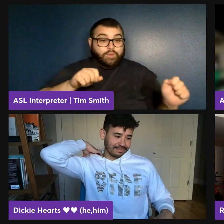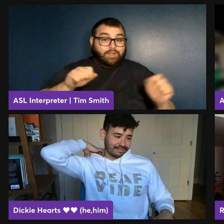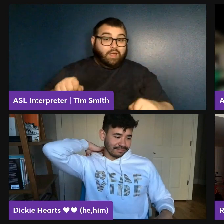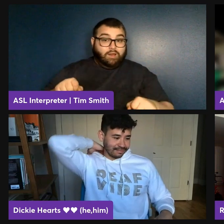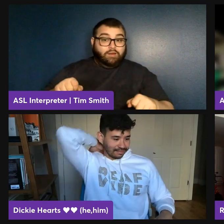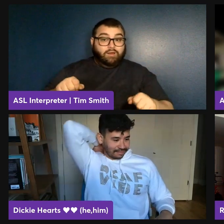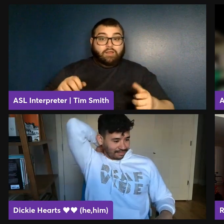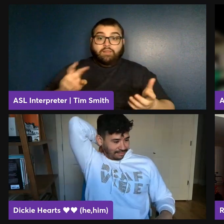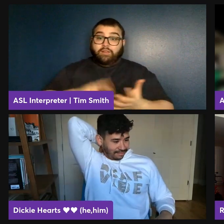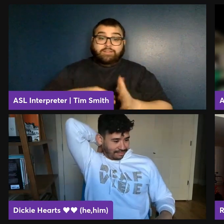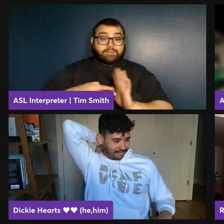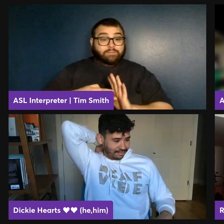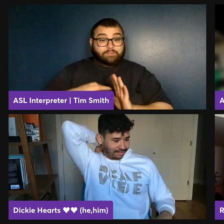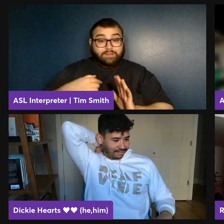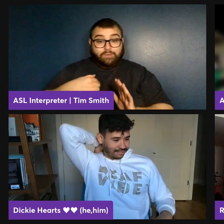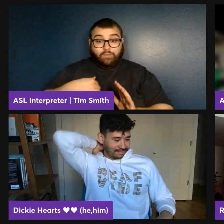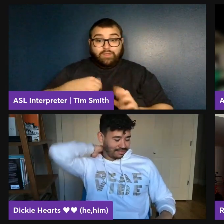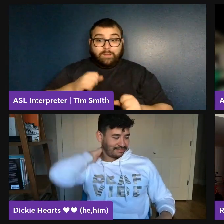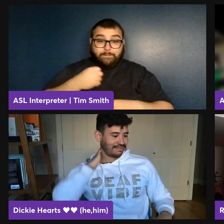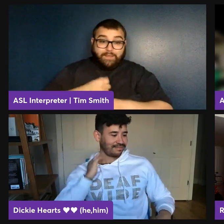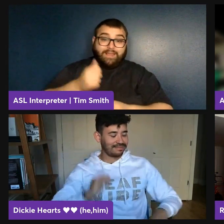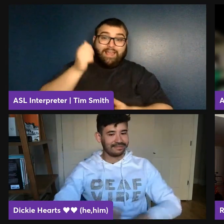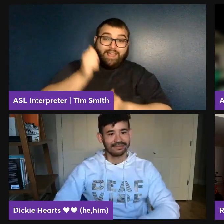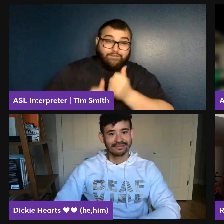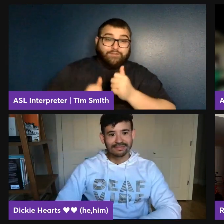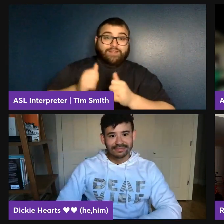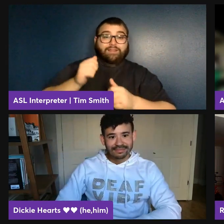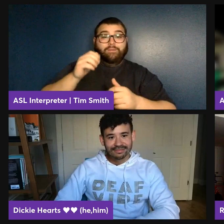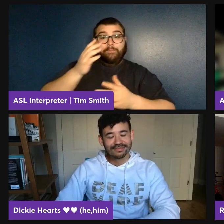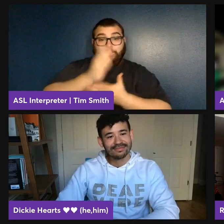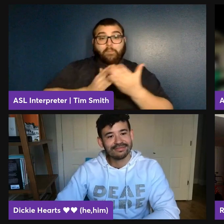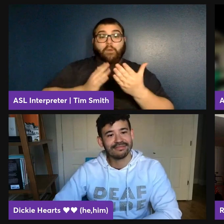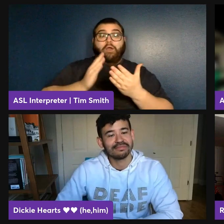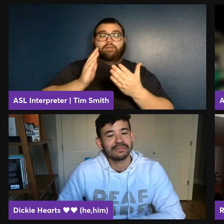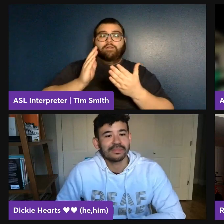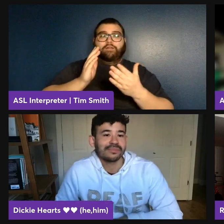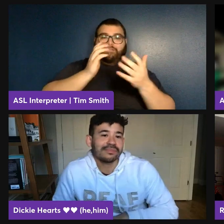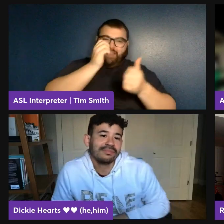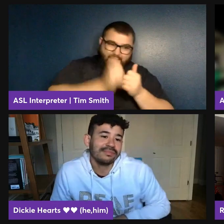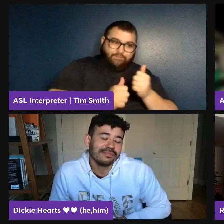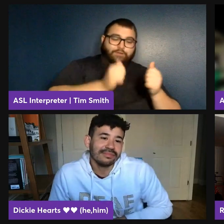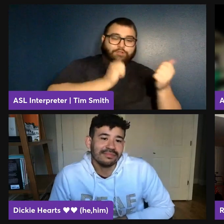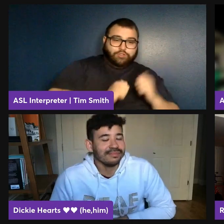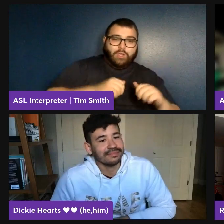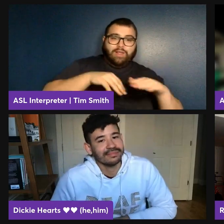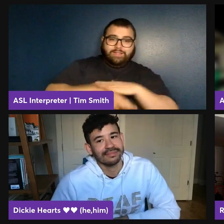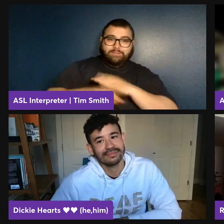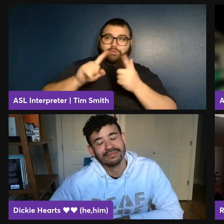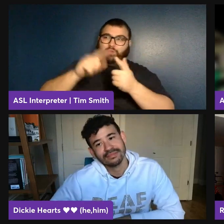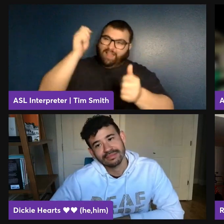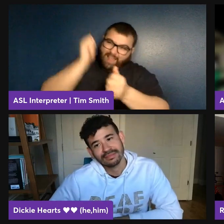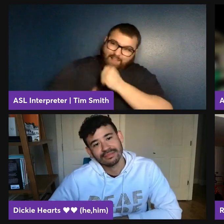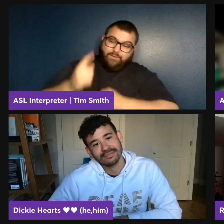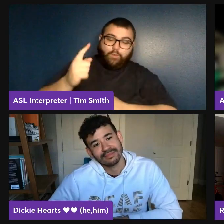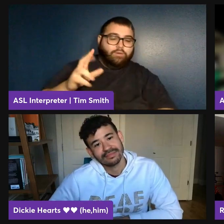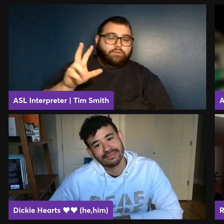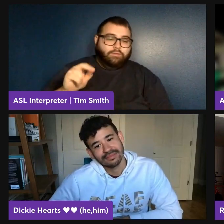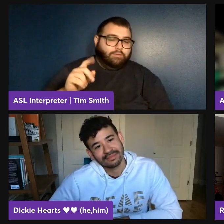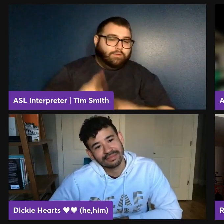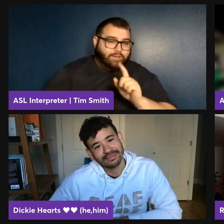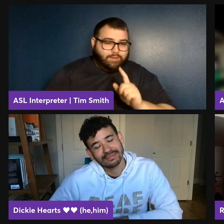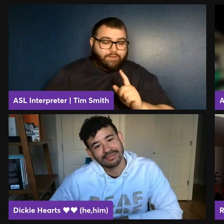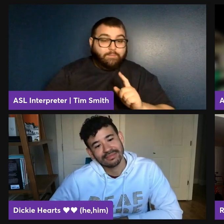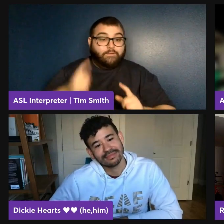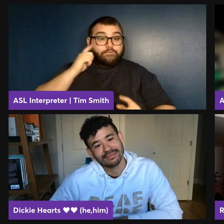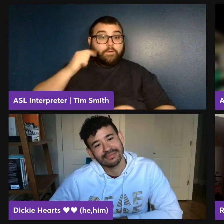mean we can make every aspect of any show accessible to every single person's needs. But I think for me,